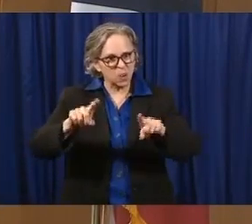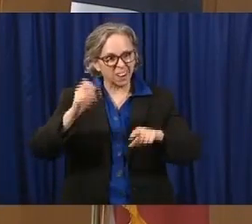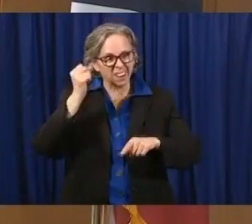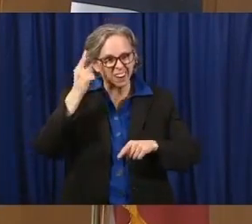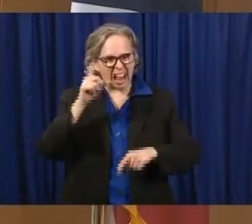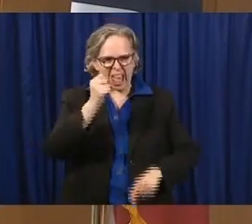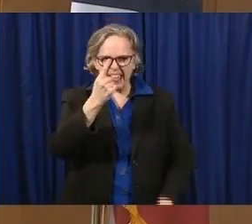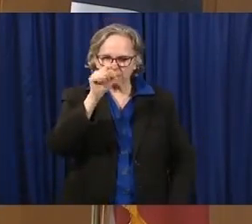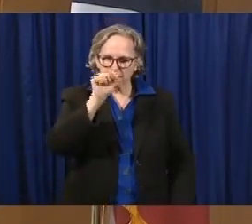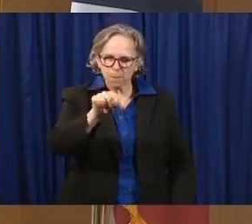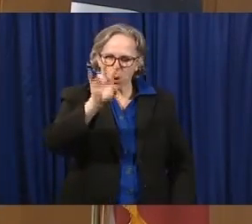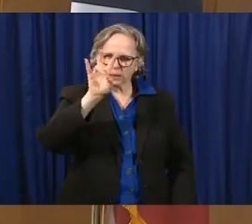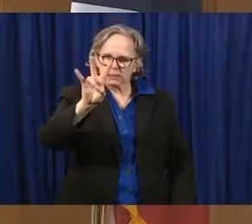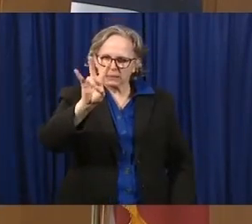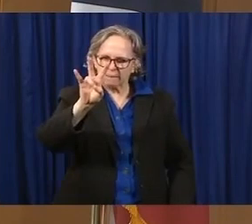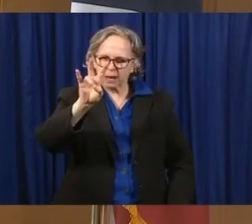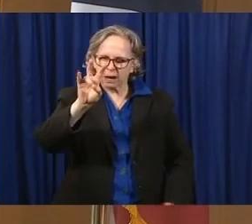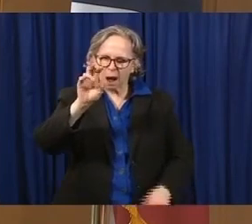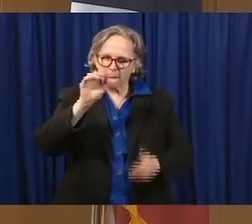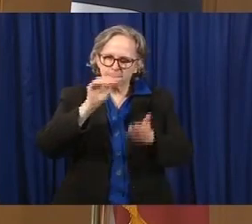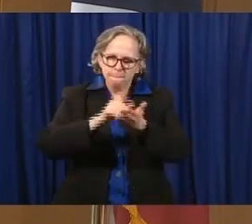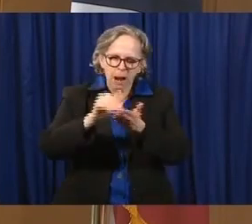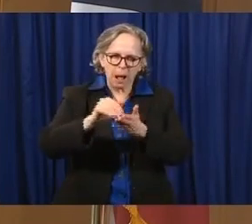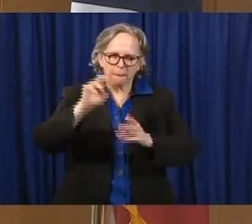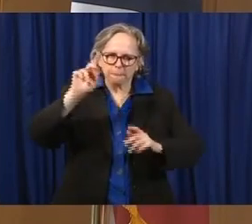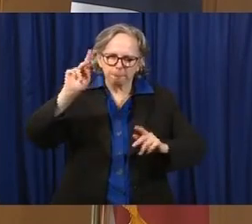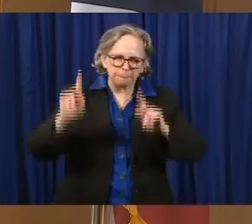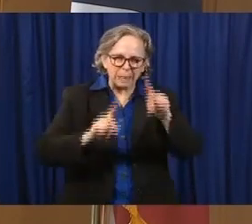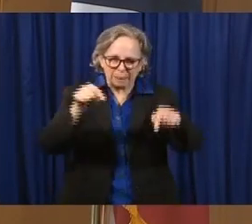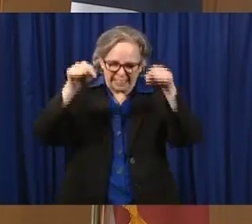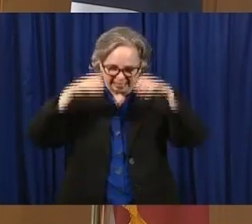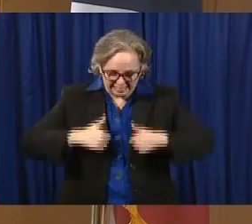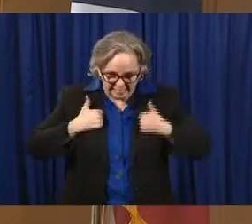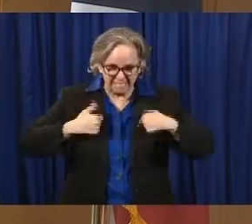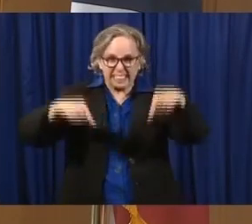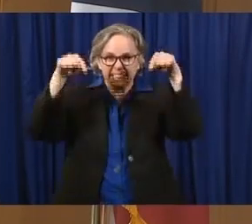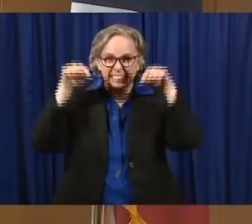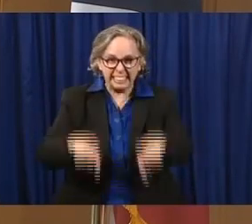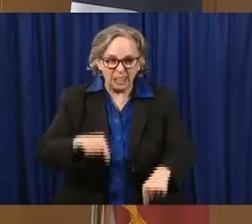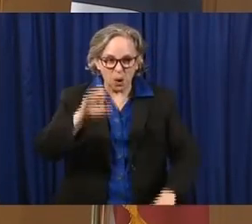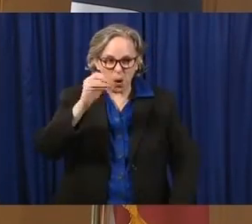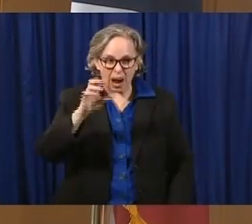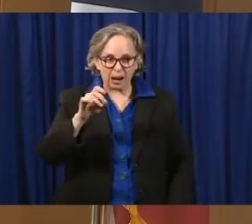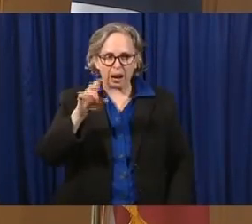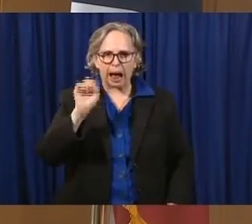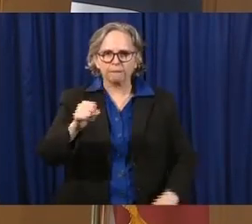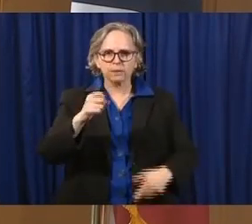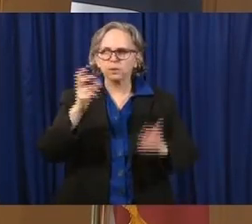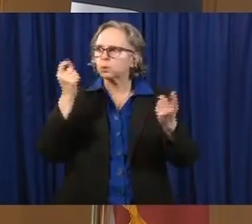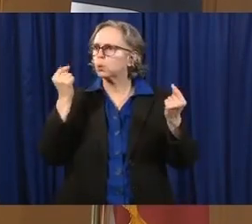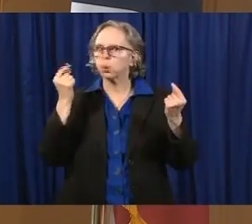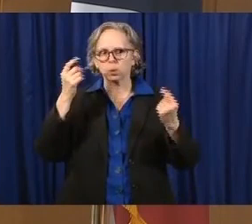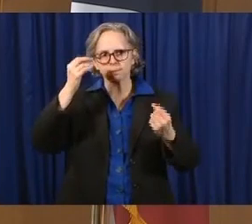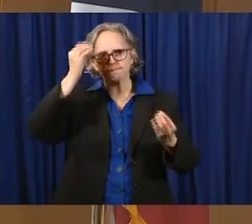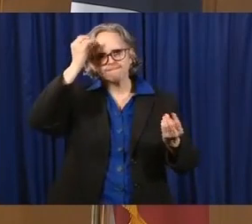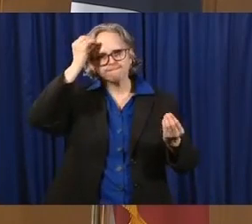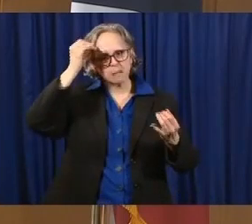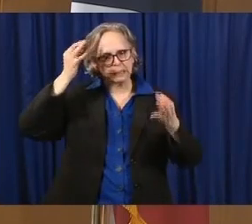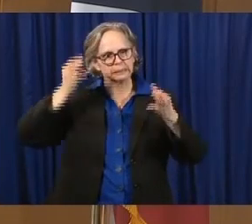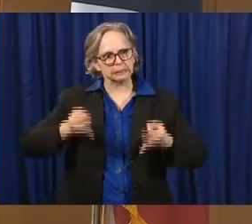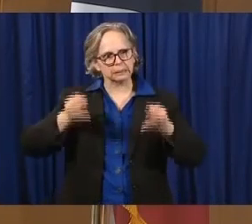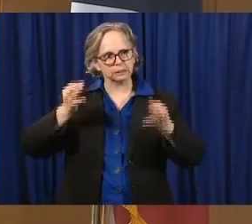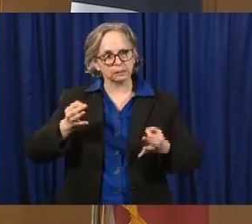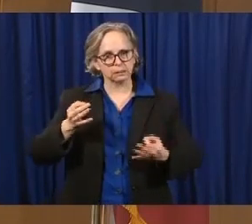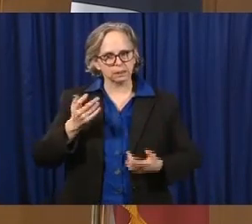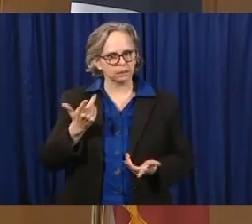government, plus individuals, we're all going to have to make rational decisions and rational choices and not